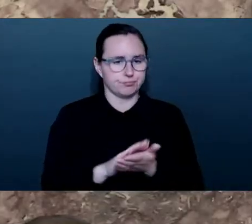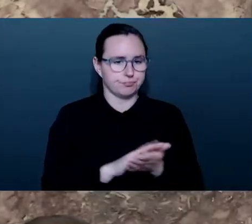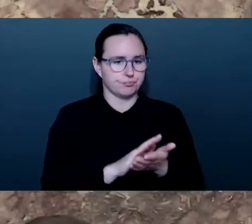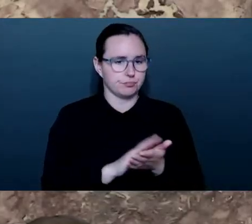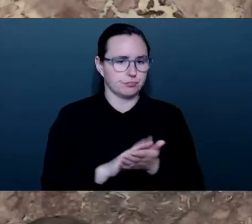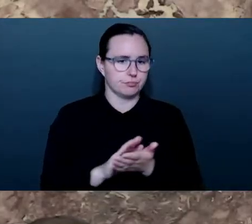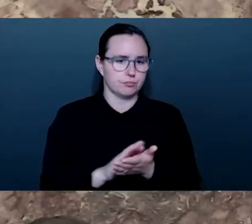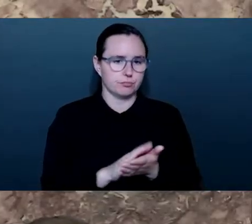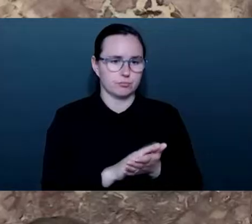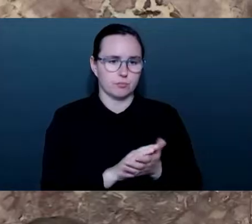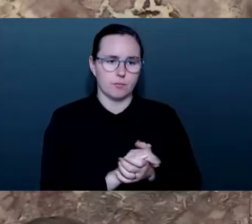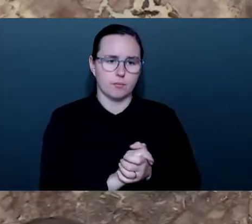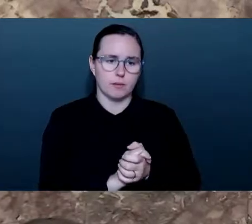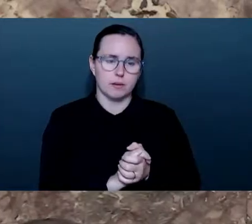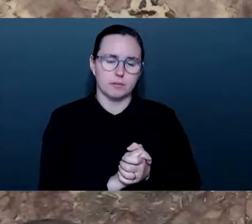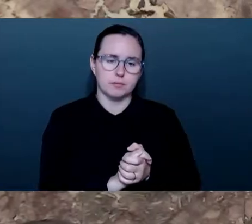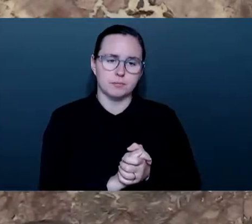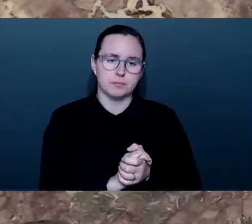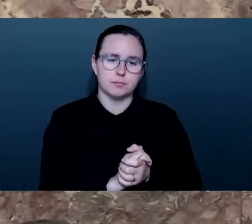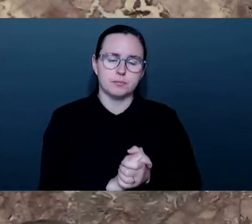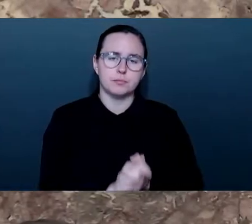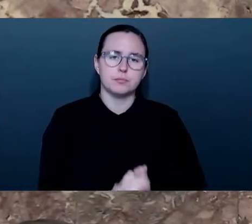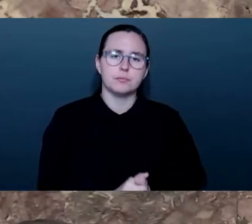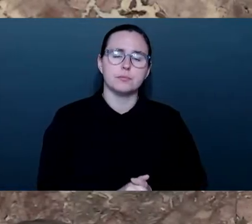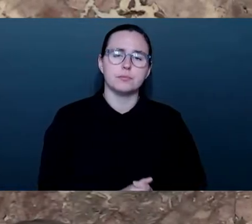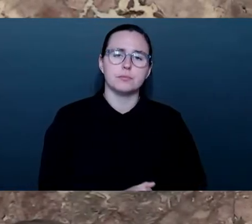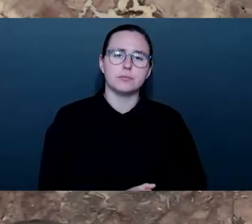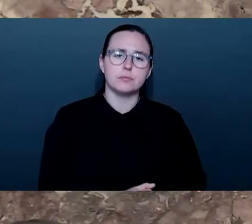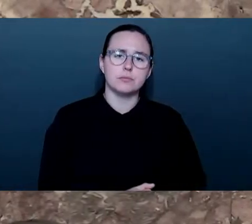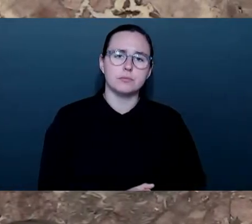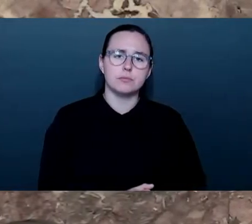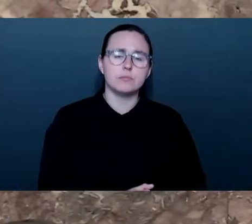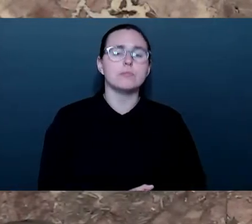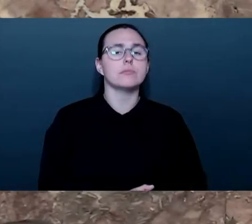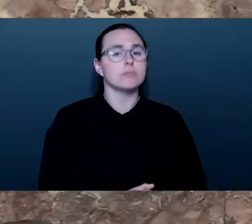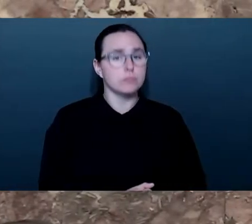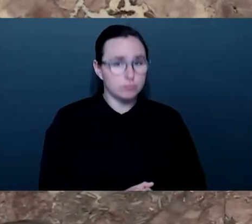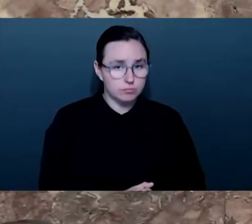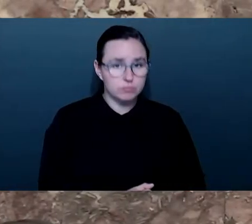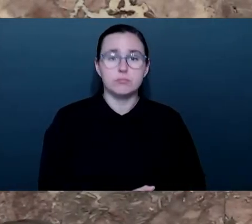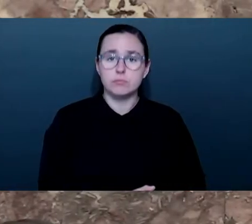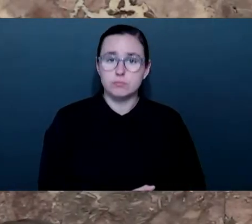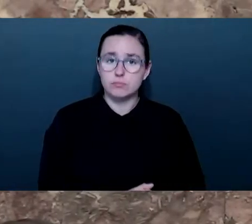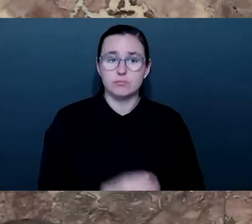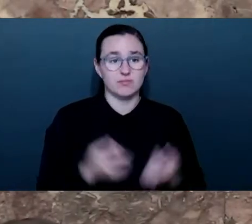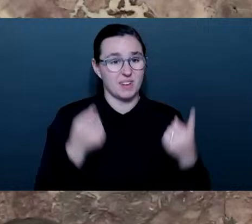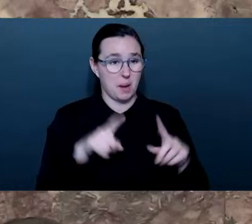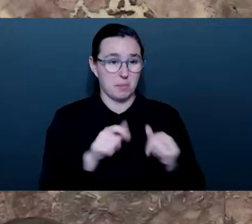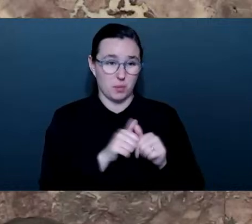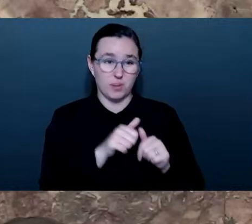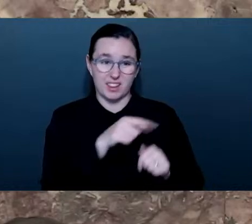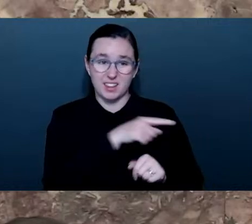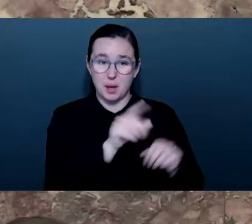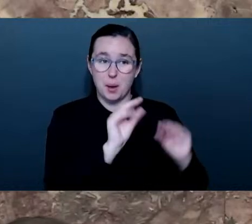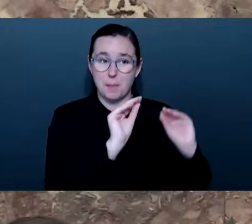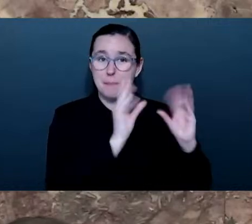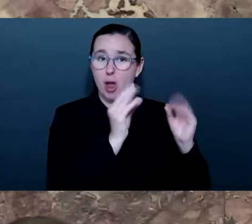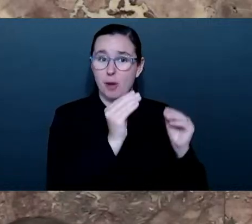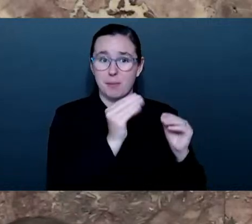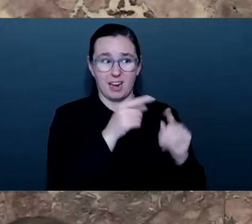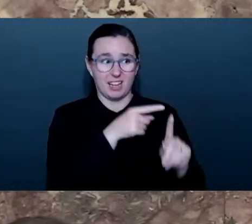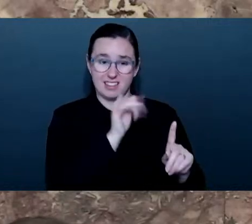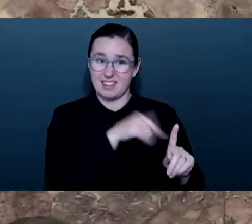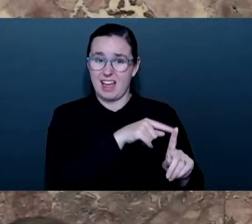What has happened with these paramedics, these incidents, are deeply unsettling. I know for them, and I want to say thank you to